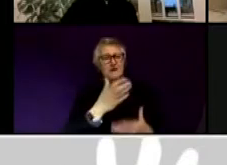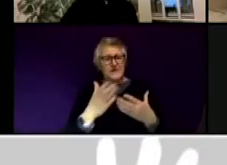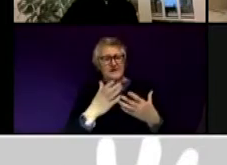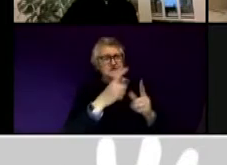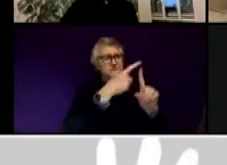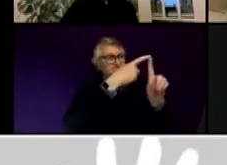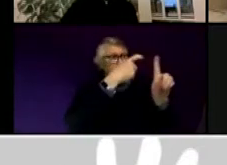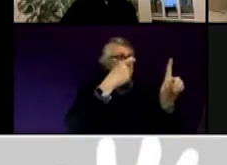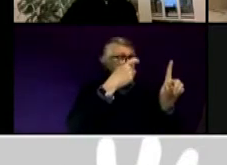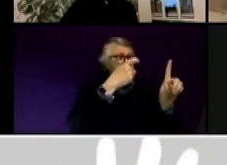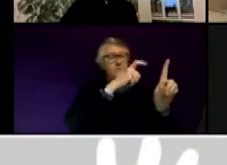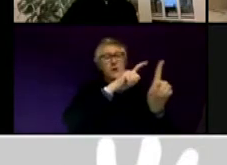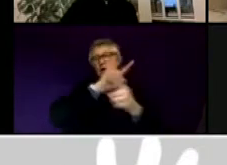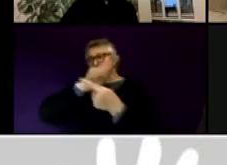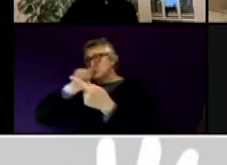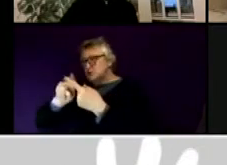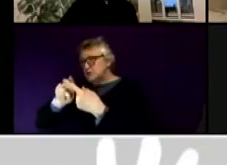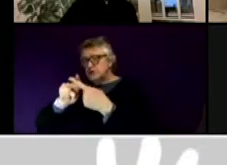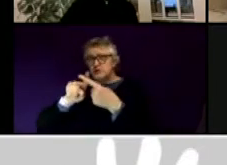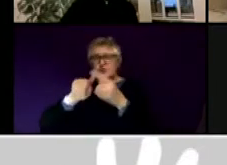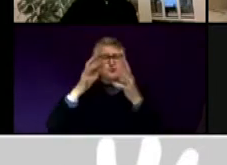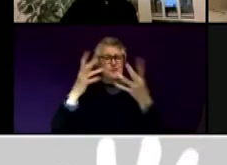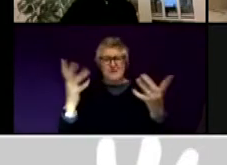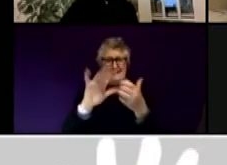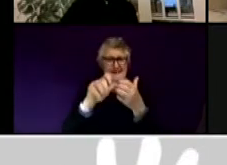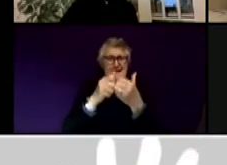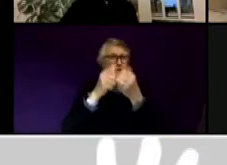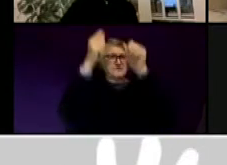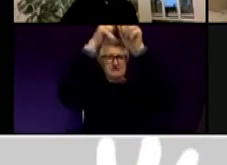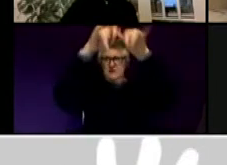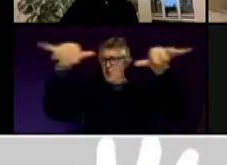it does seem to be going quickly.